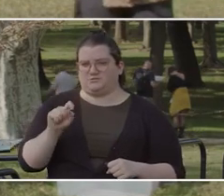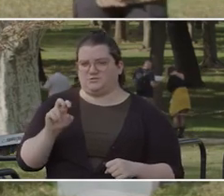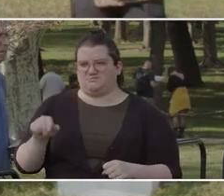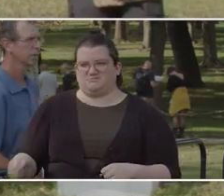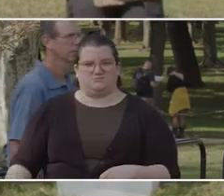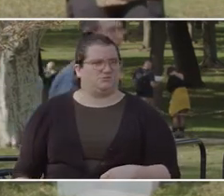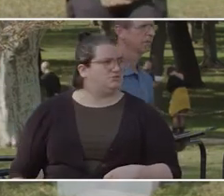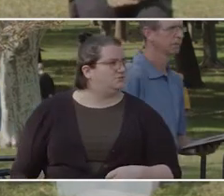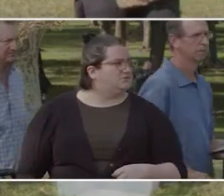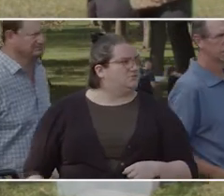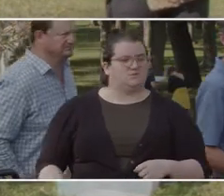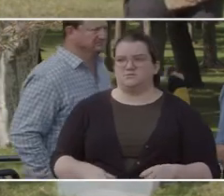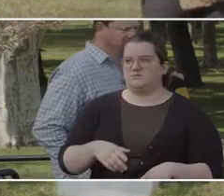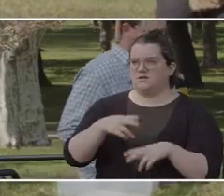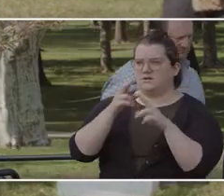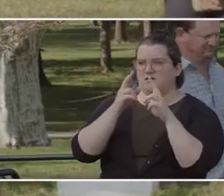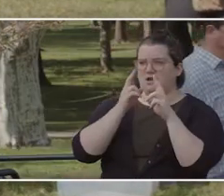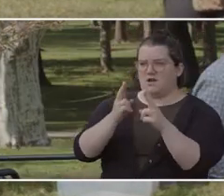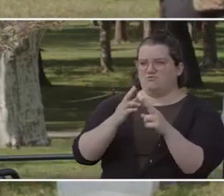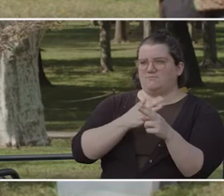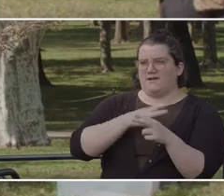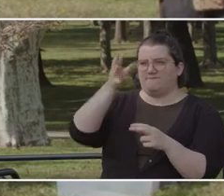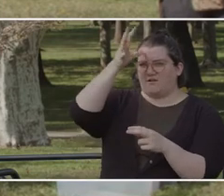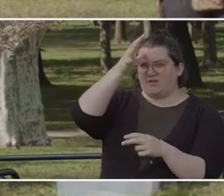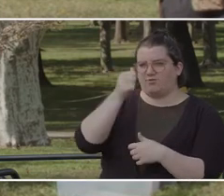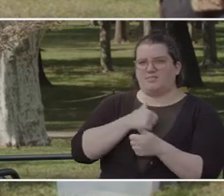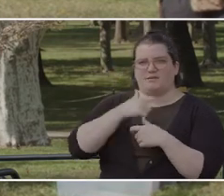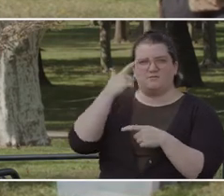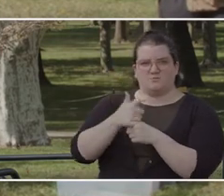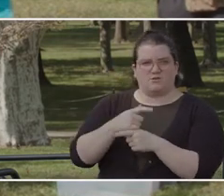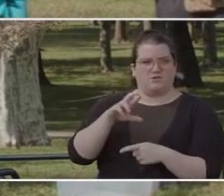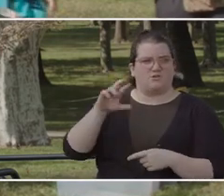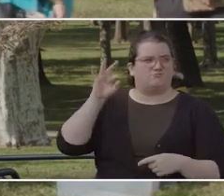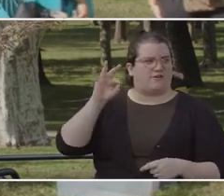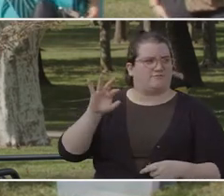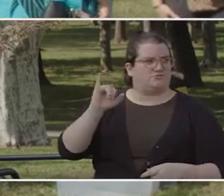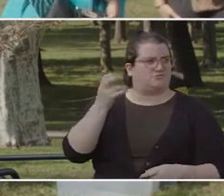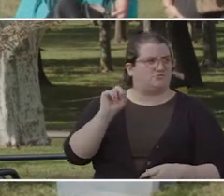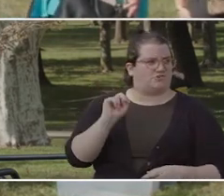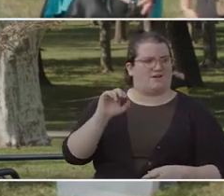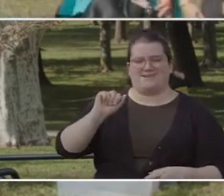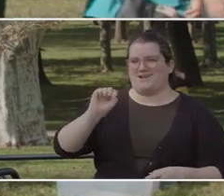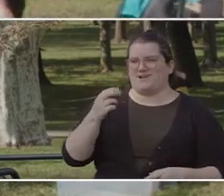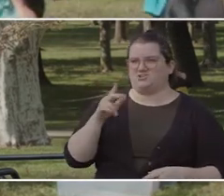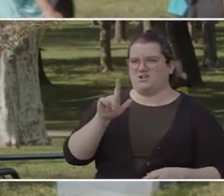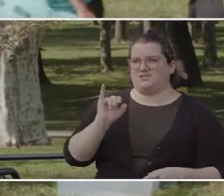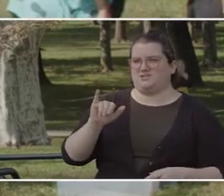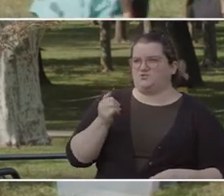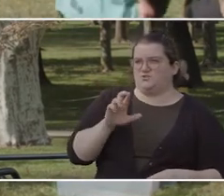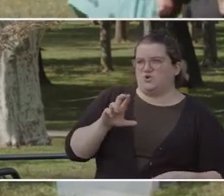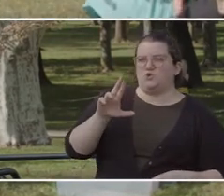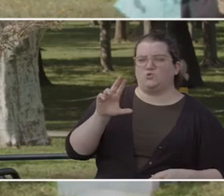Honoring my father. And my loving brother. The Reverend John Pershing Ashley, Jr., United